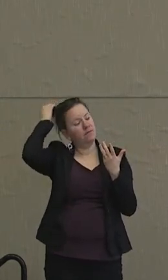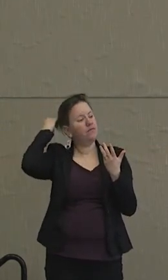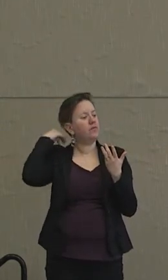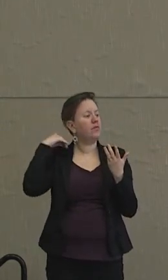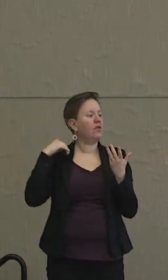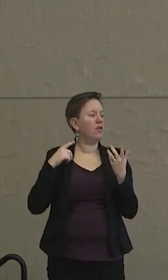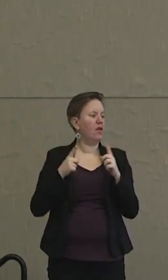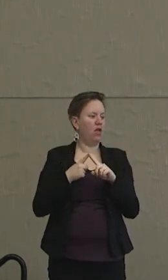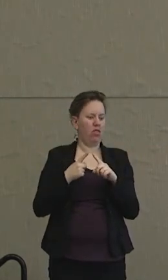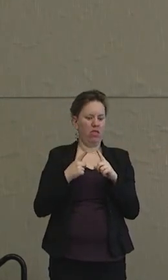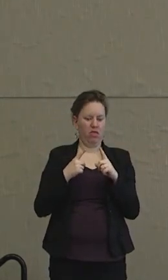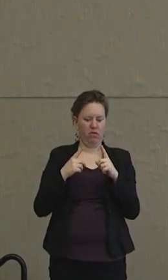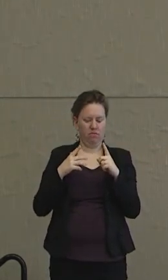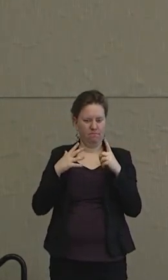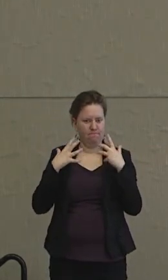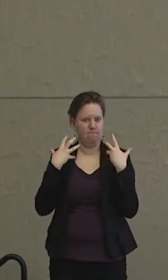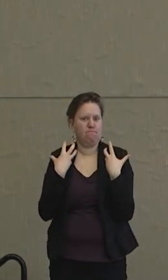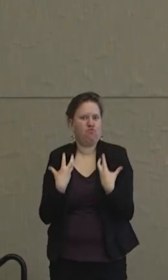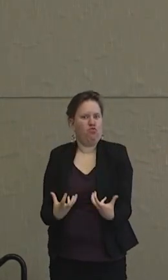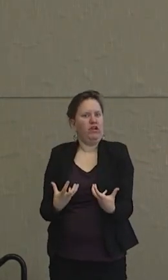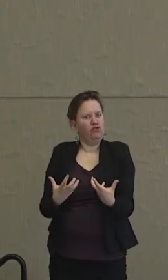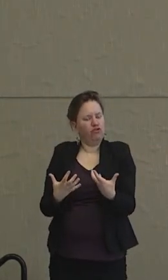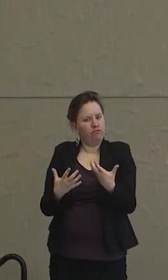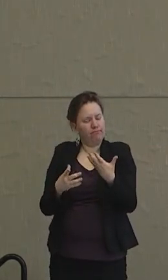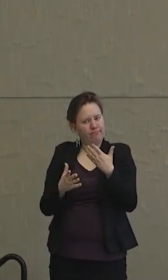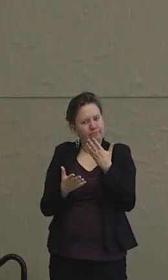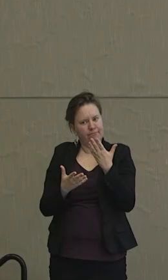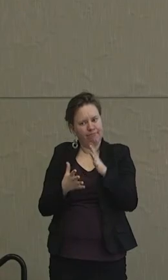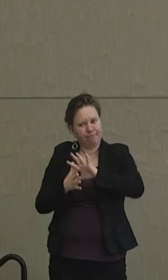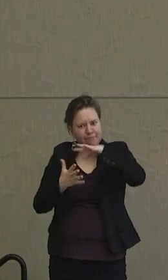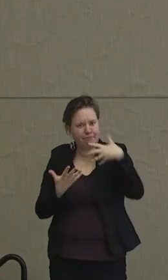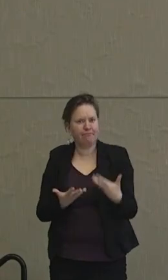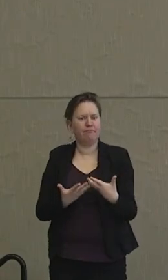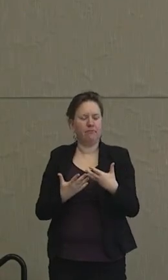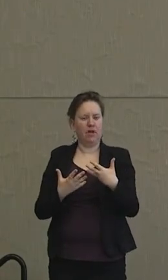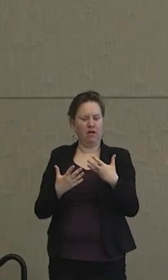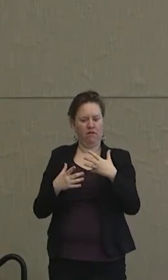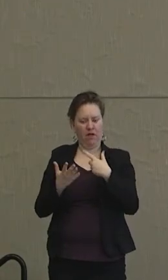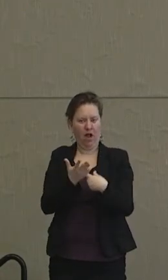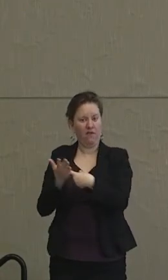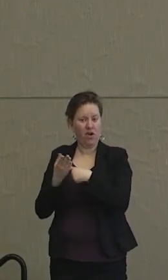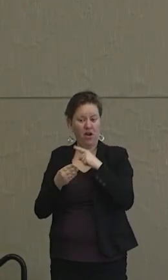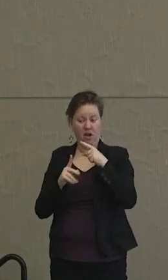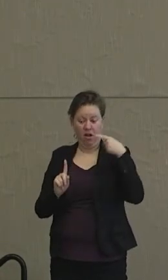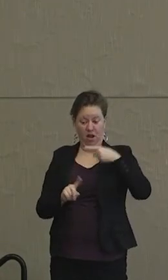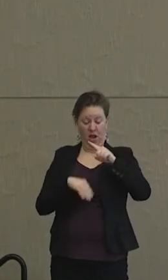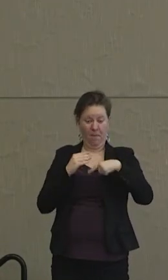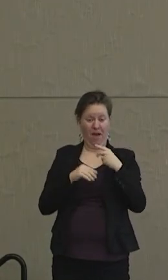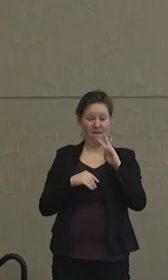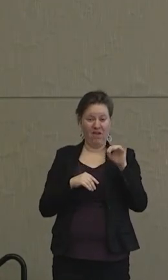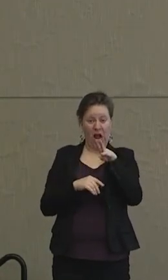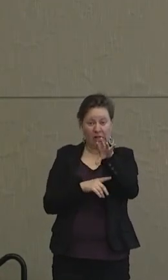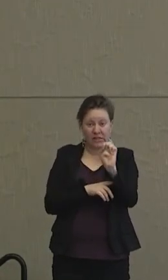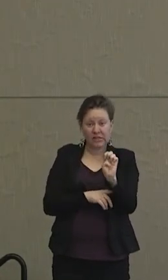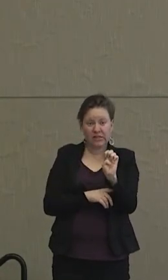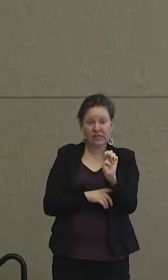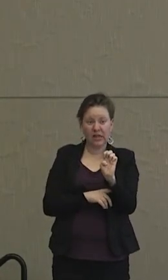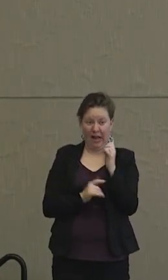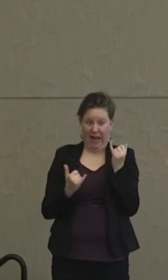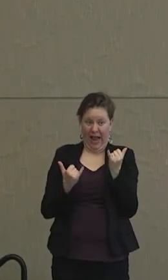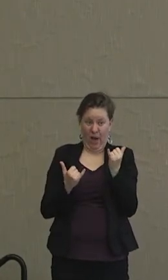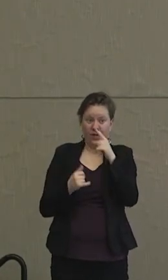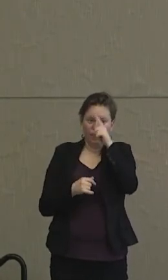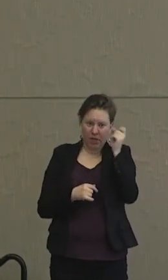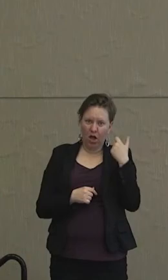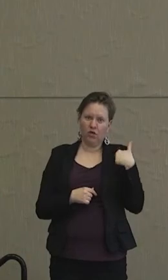the breadth and the richness of the conversation that we're having about violence right now is precisely because we went